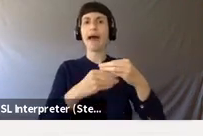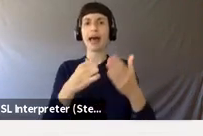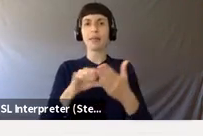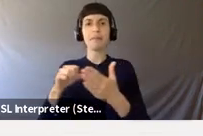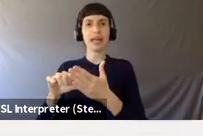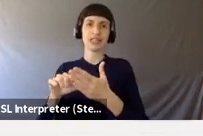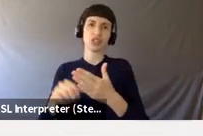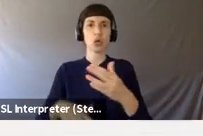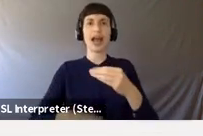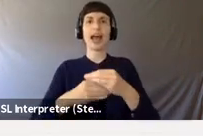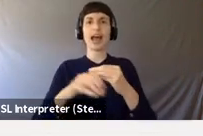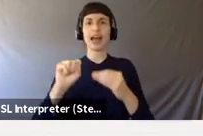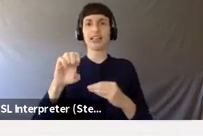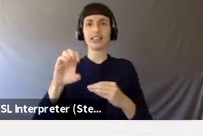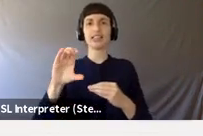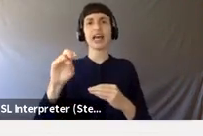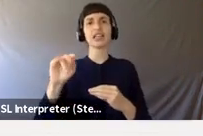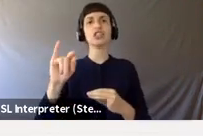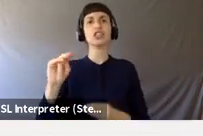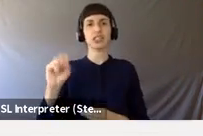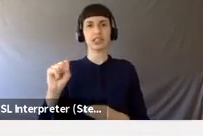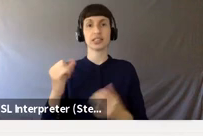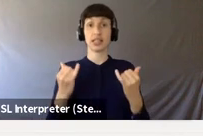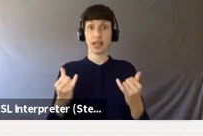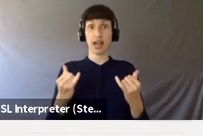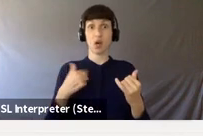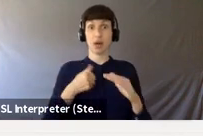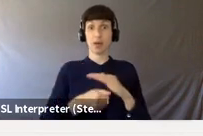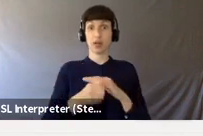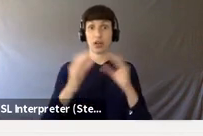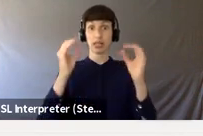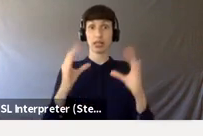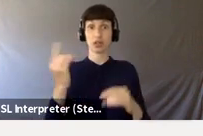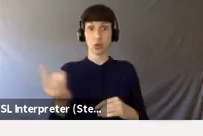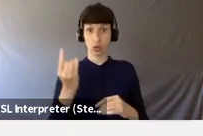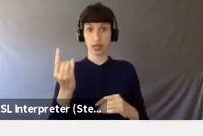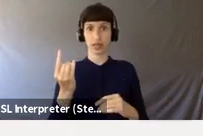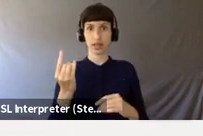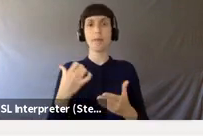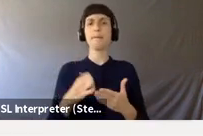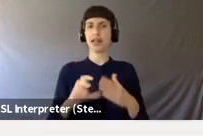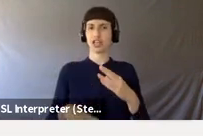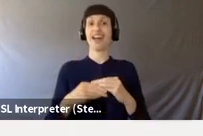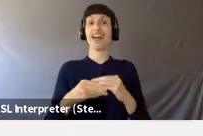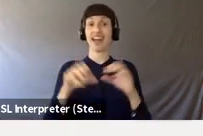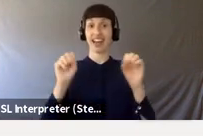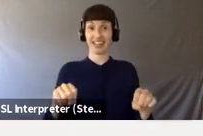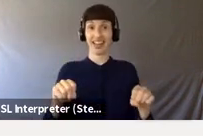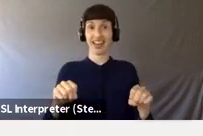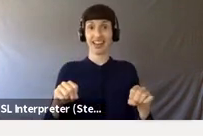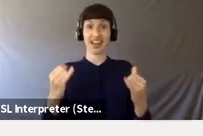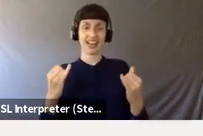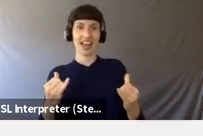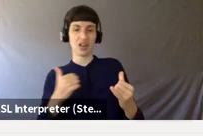teacher only. Under teacher only, I can add a page. And under the page, I can now make my own notes page for whatever I want